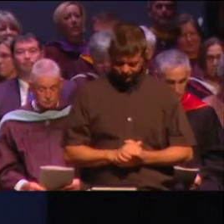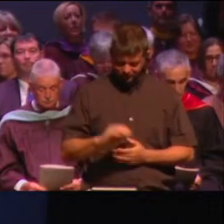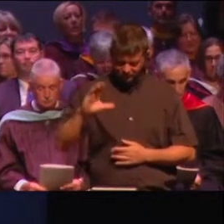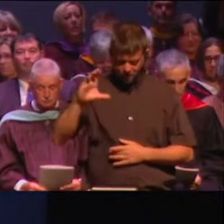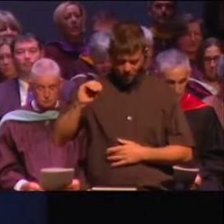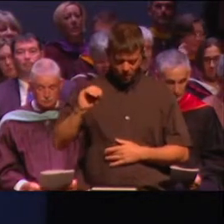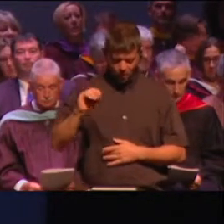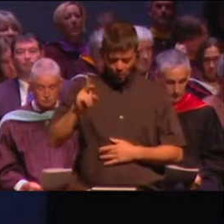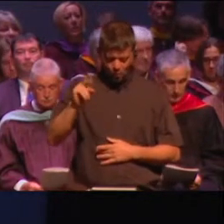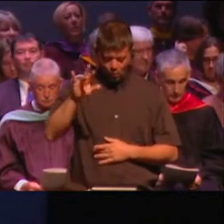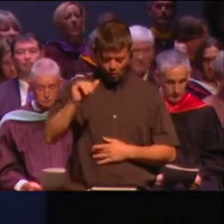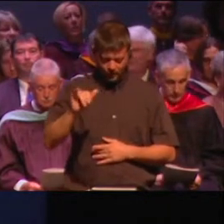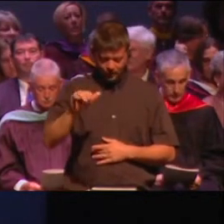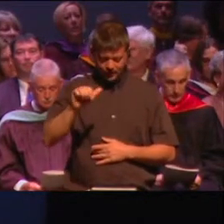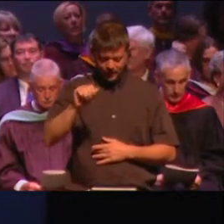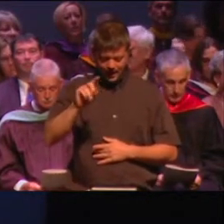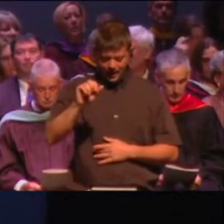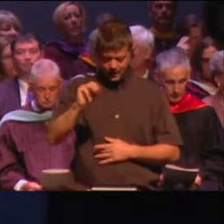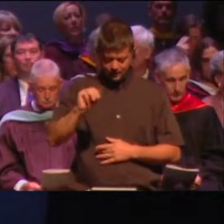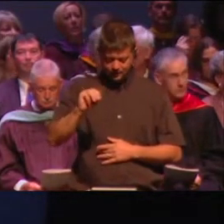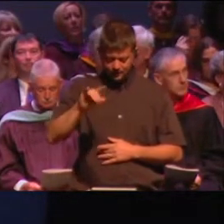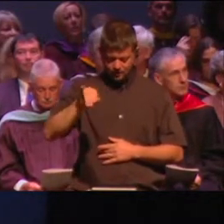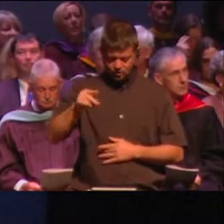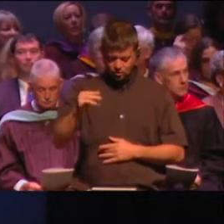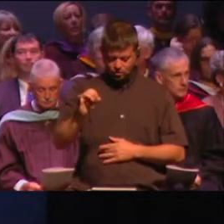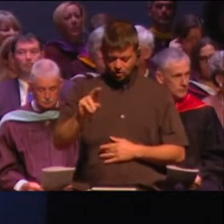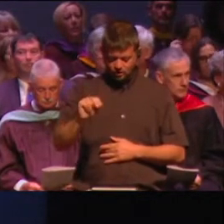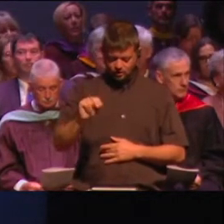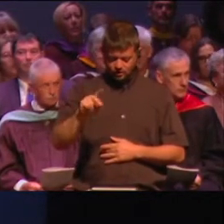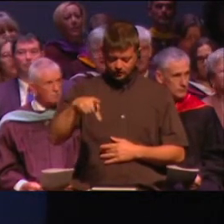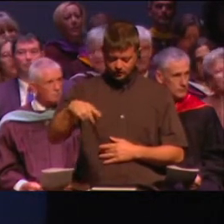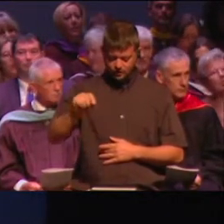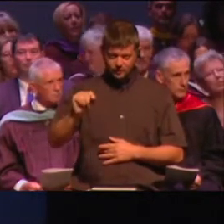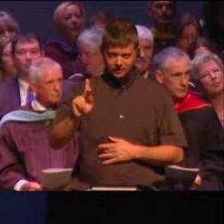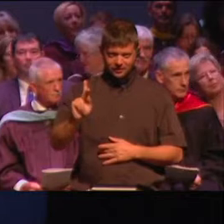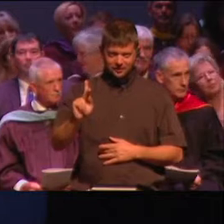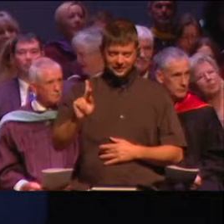Courtney Adams Johnson, Phi Theta Kappa.